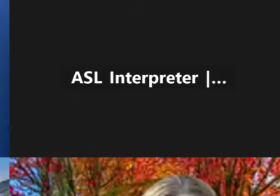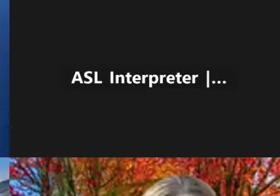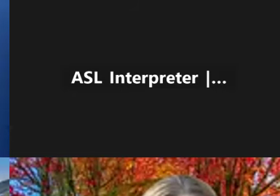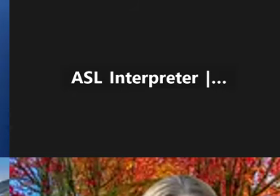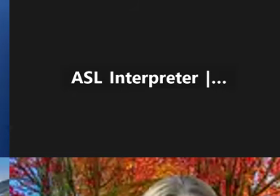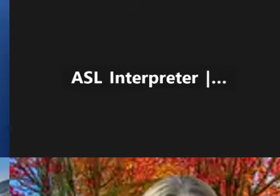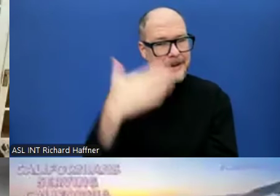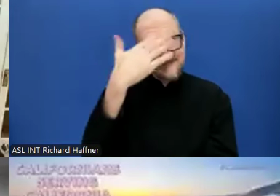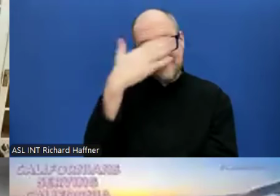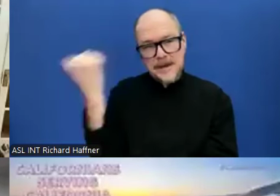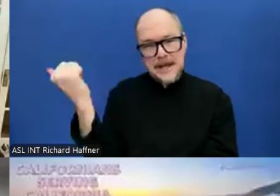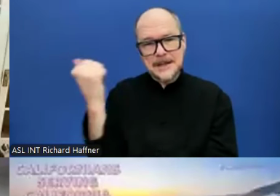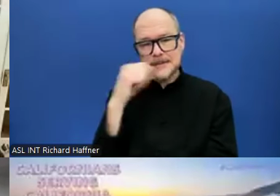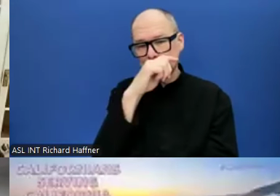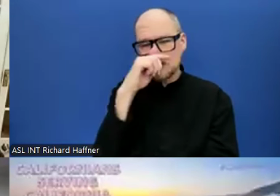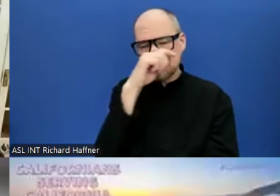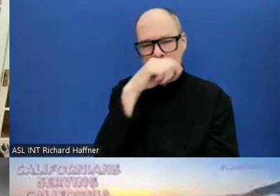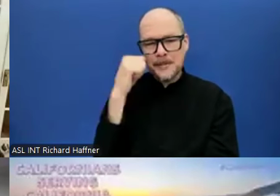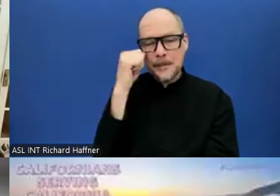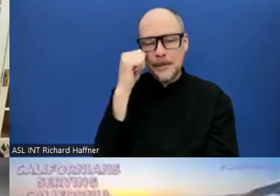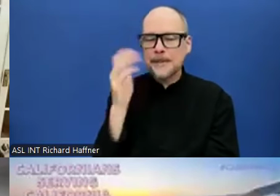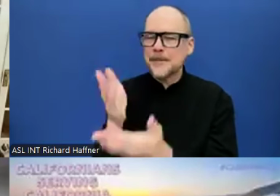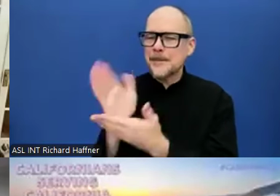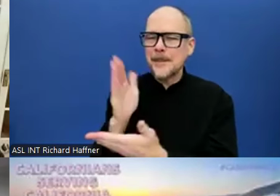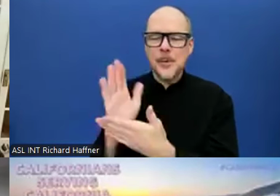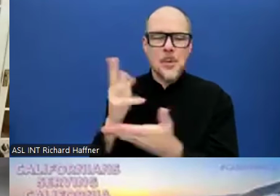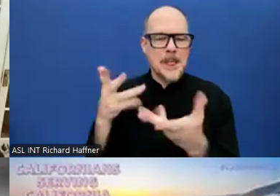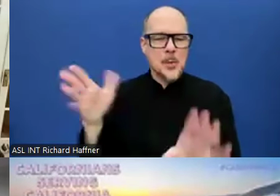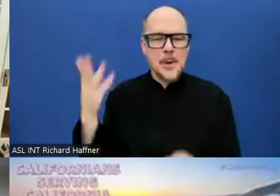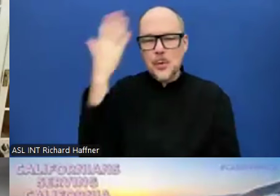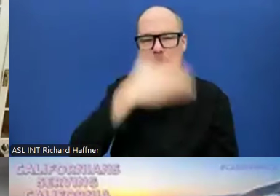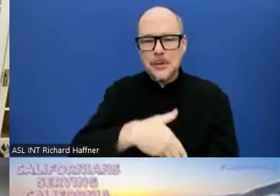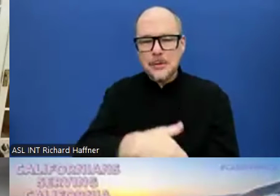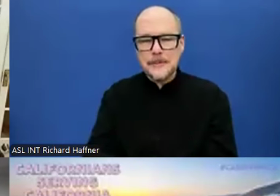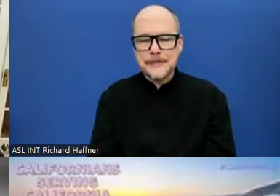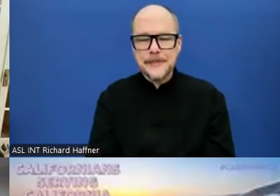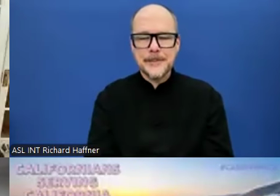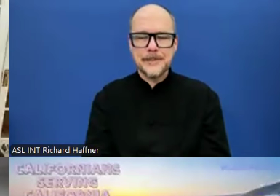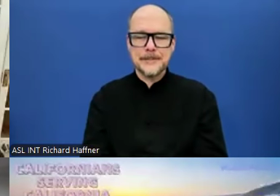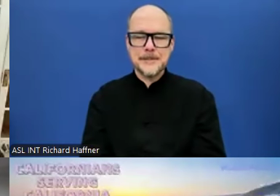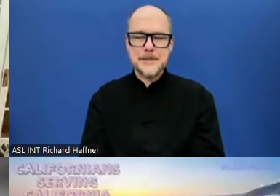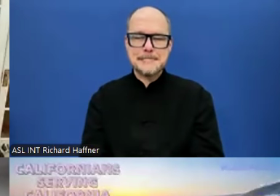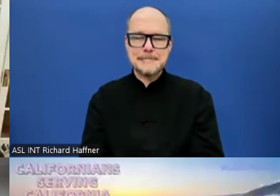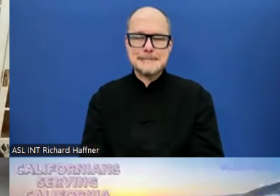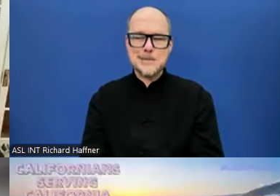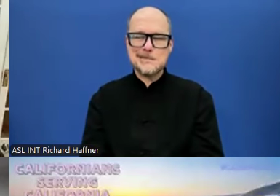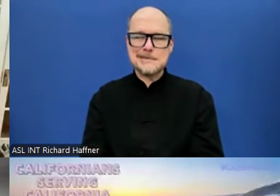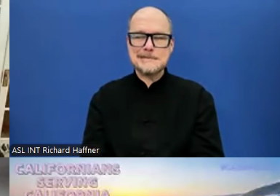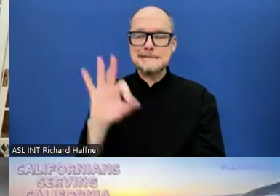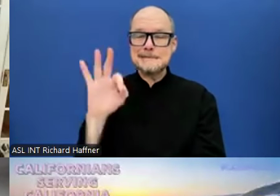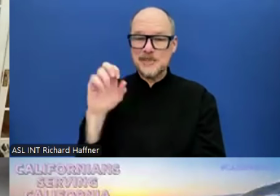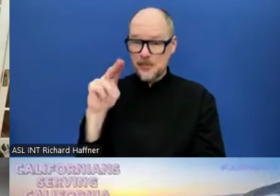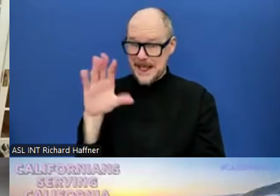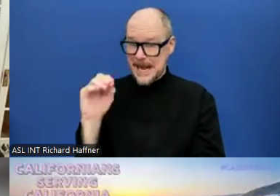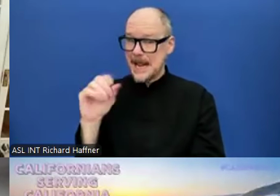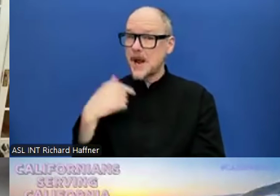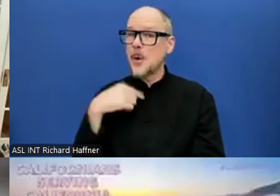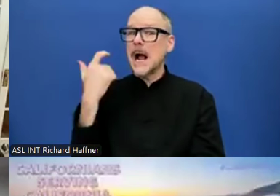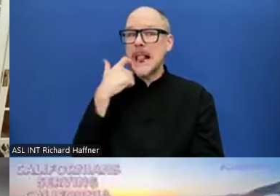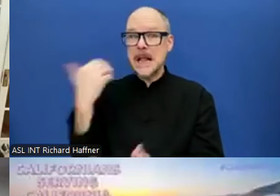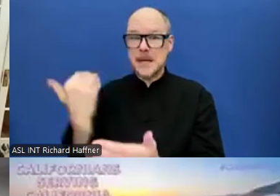No, that's okay. I ask because I don't want to overlook people. Thank you. I think Fernando has a freshly raised hand.